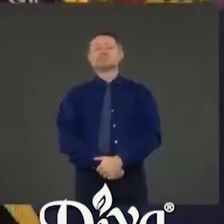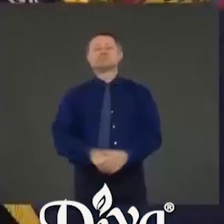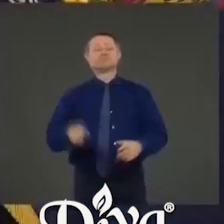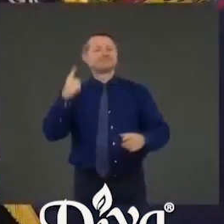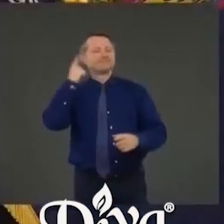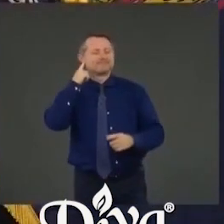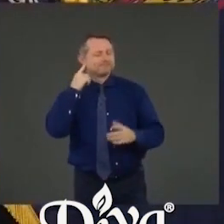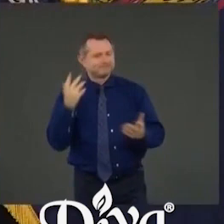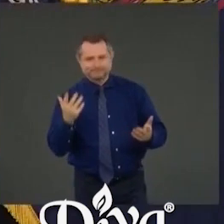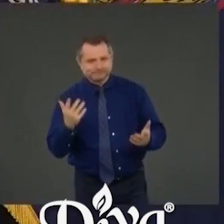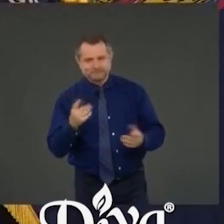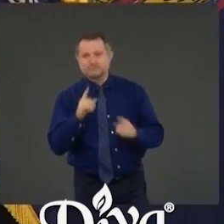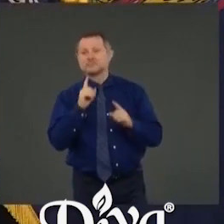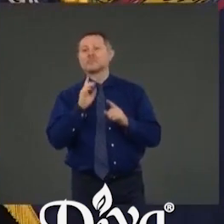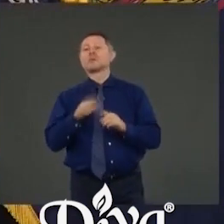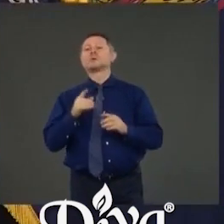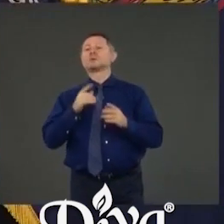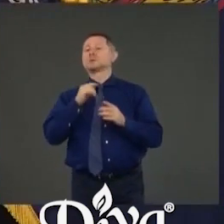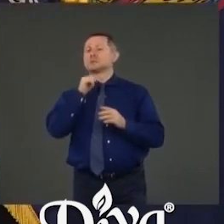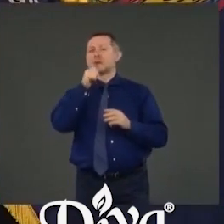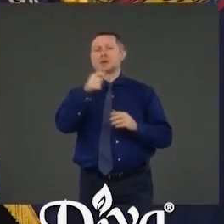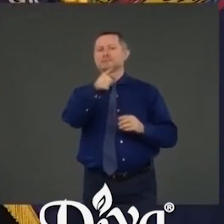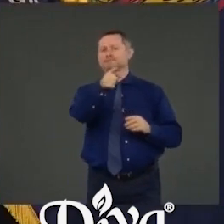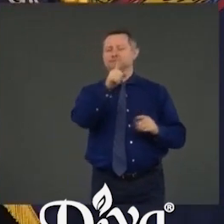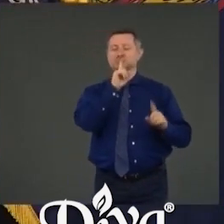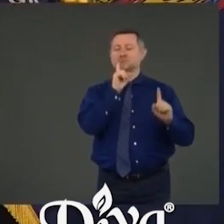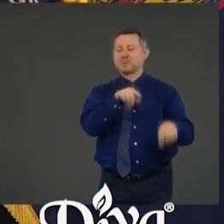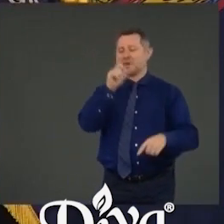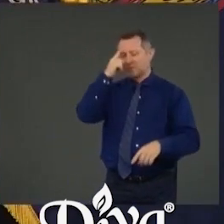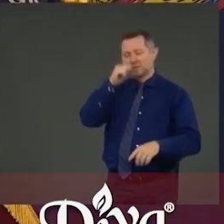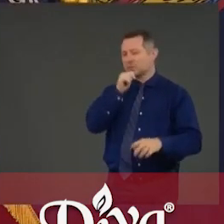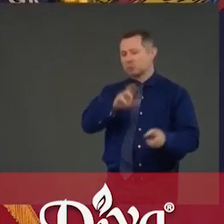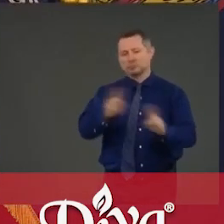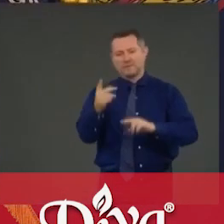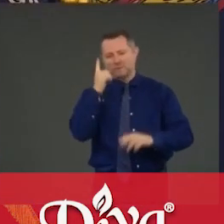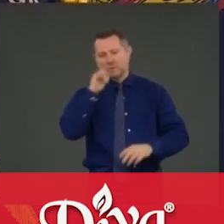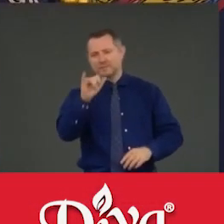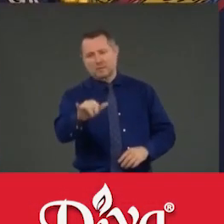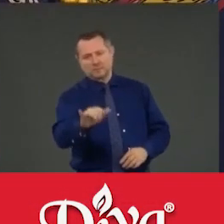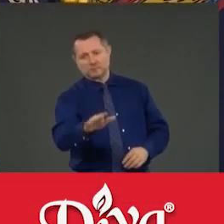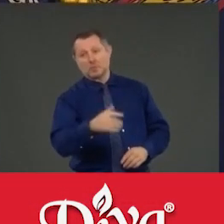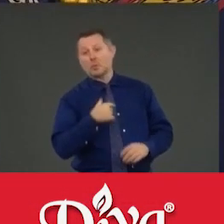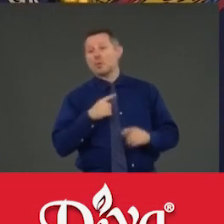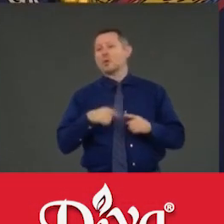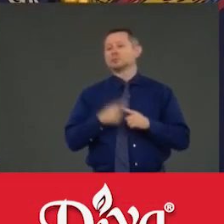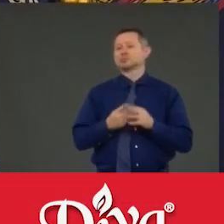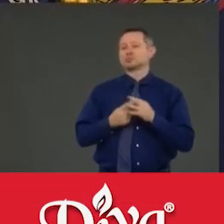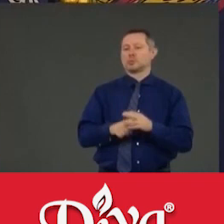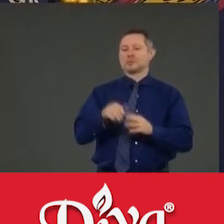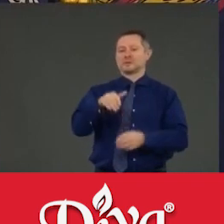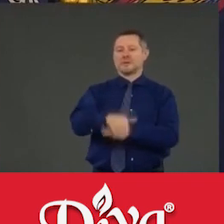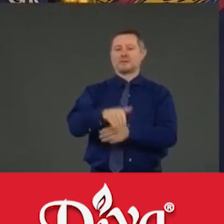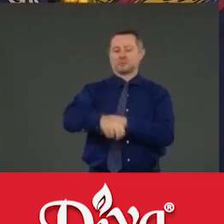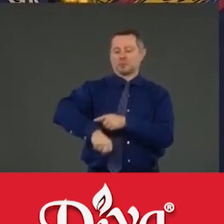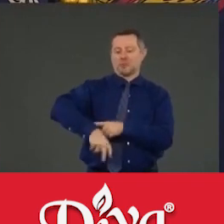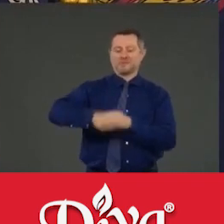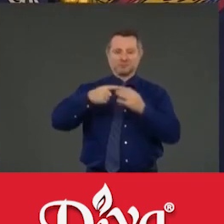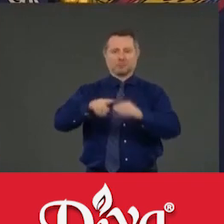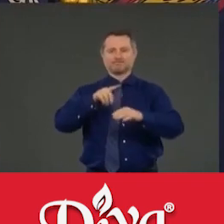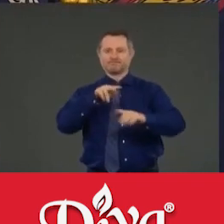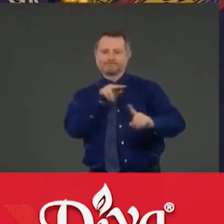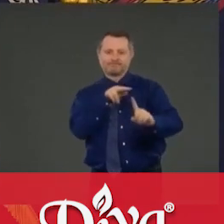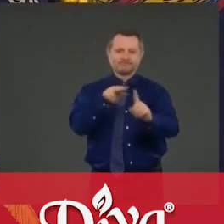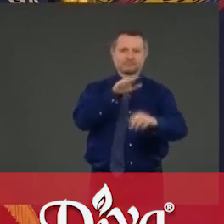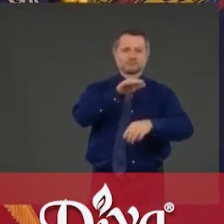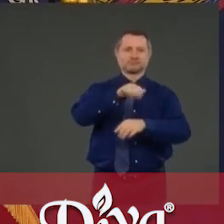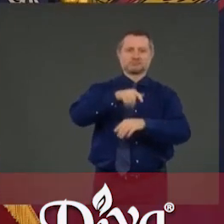here? We're not at that point. And when does it take effect? Tonight, 12 o'clock. So get on the flight quickly. You have